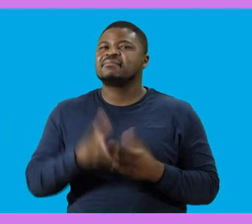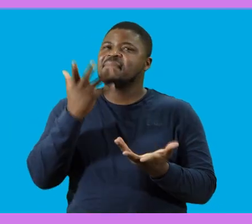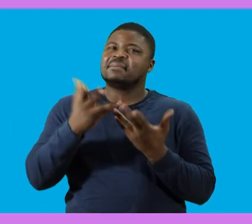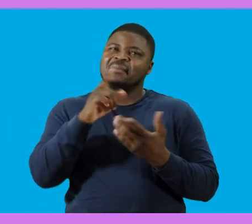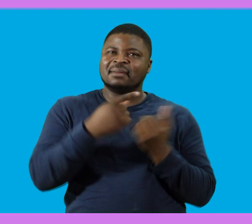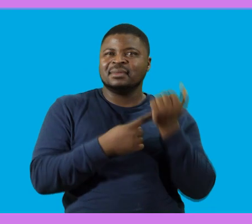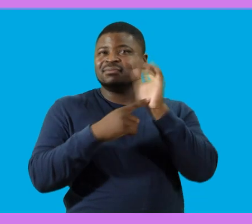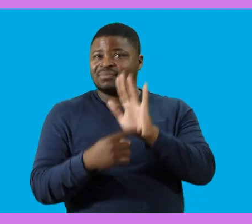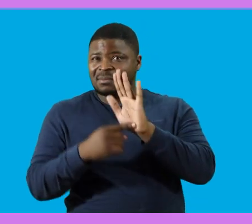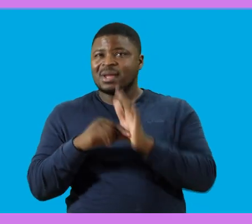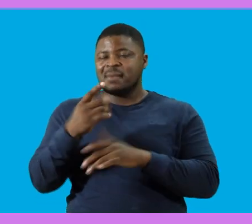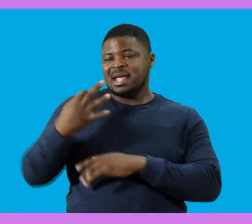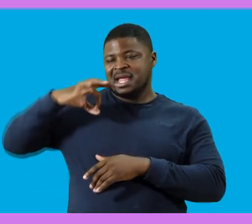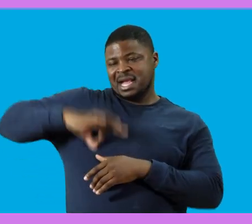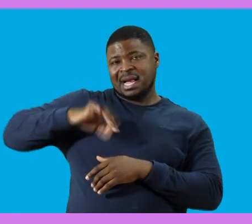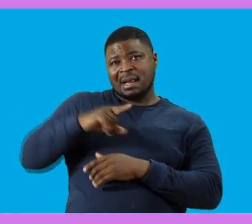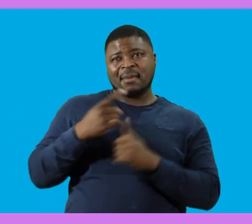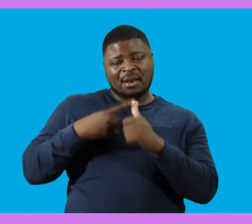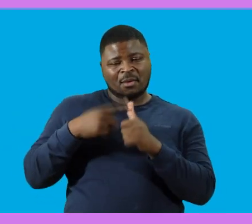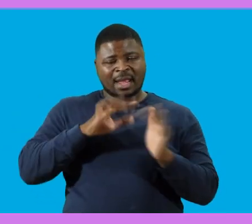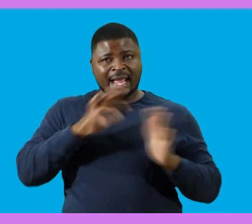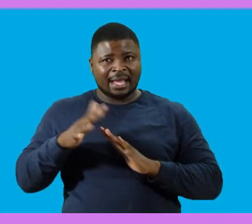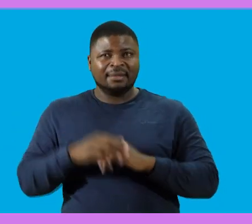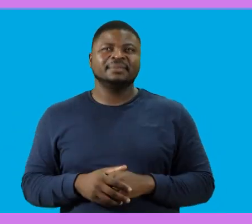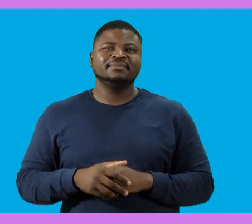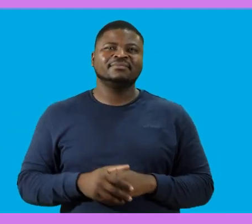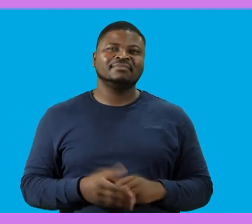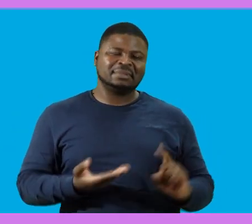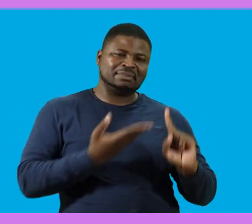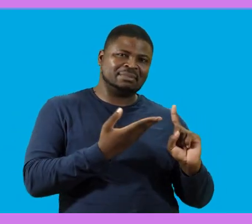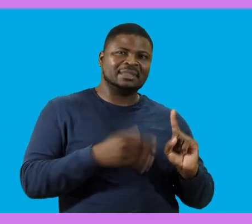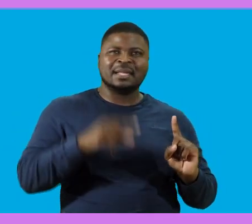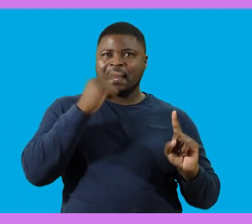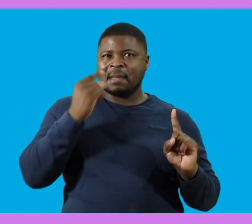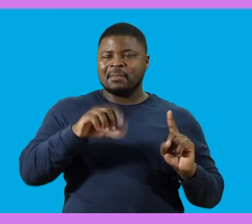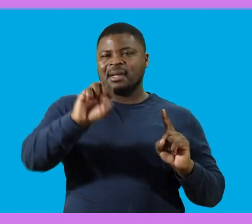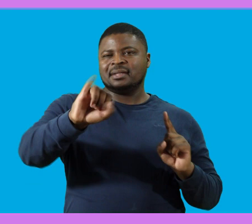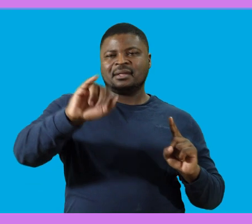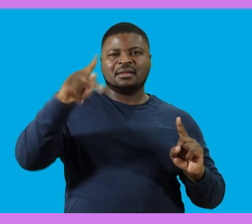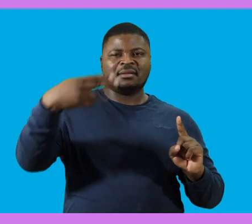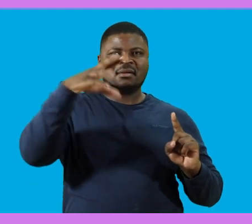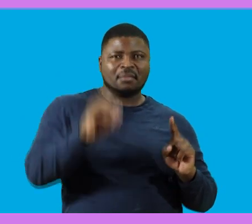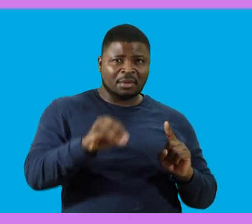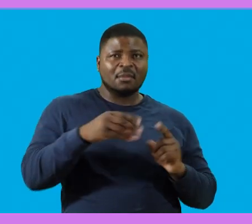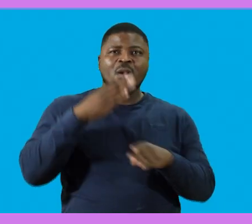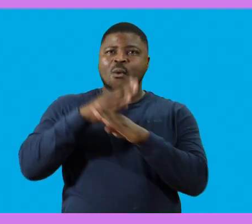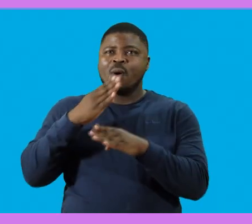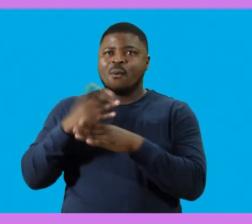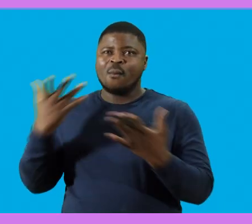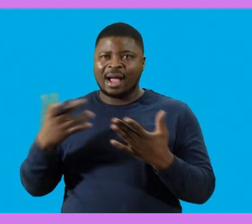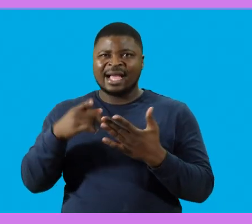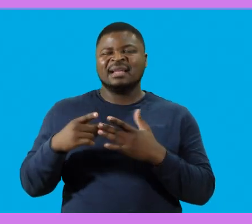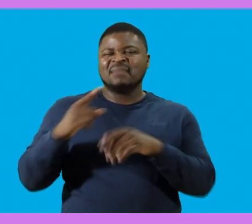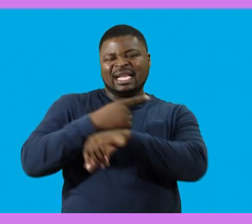all. Let's look at some calculations of income. Sipho works part-time at a